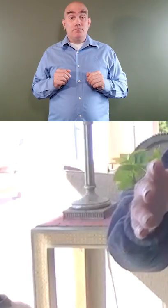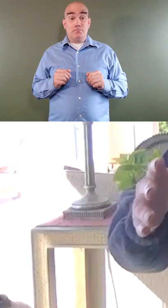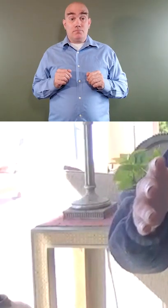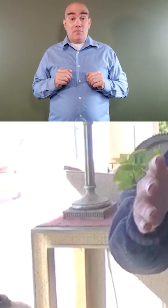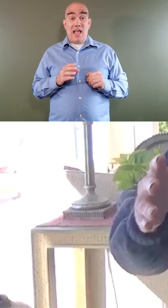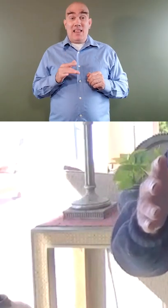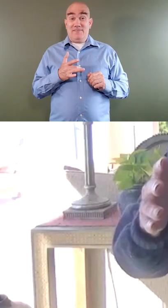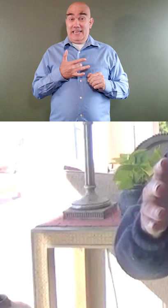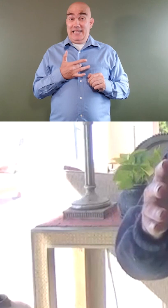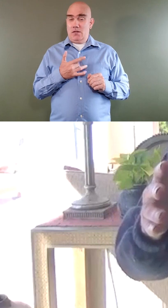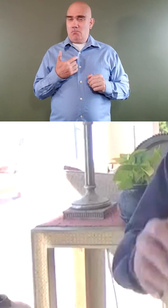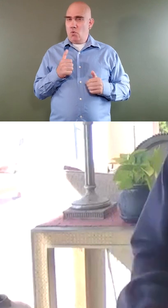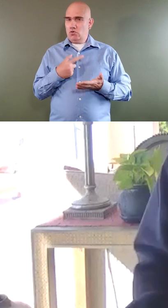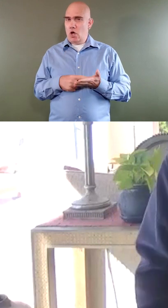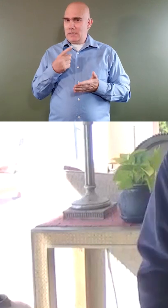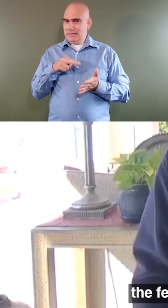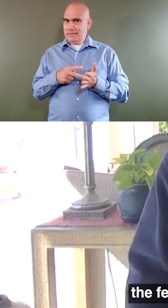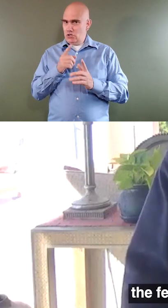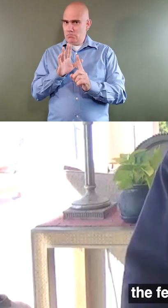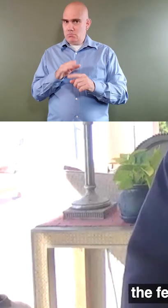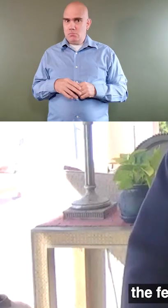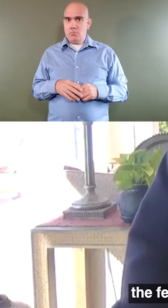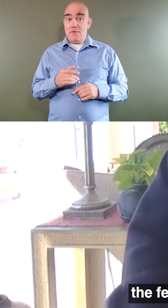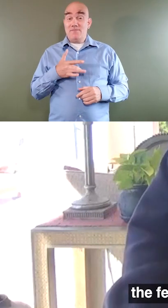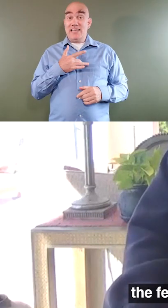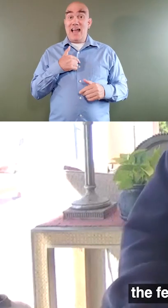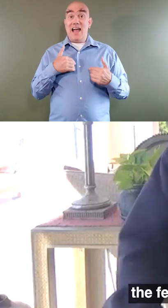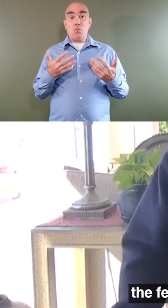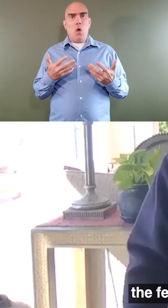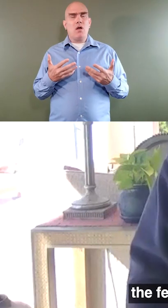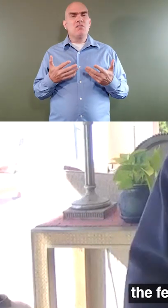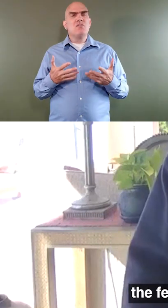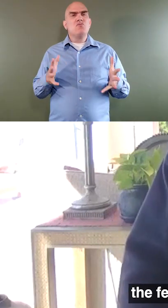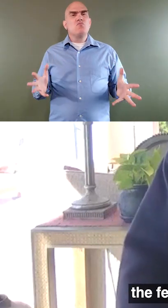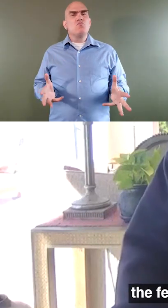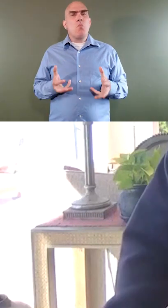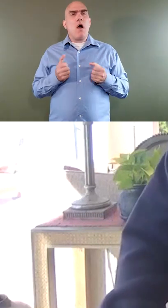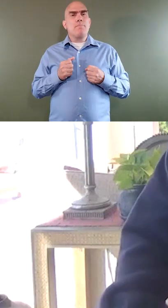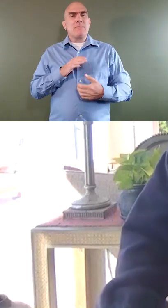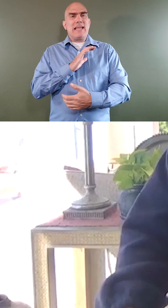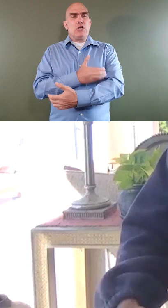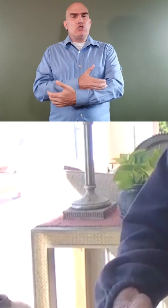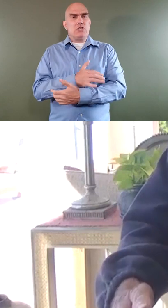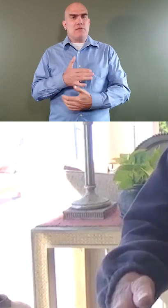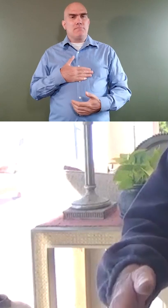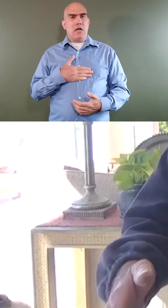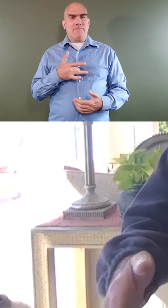And the feeling, we won't talk about the intentions, the feeling I have is drawing up energy.